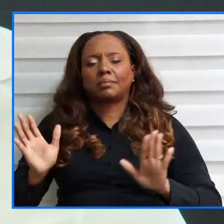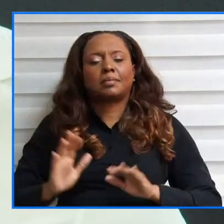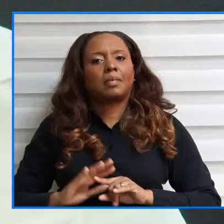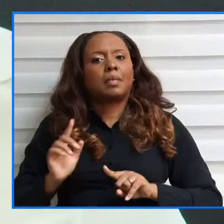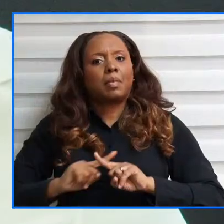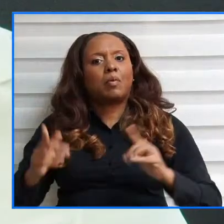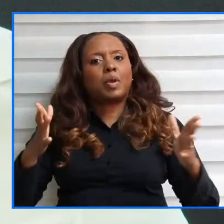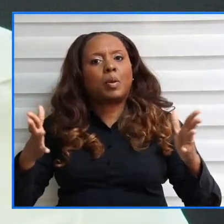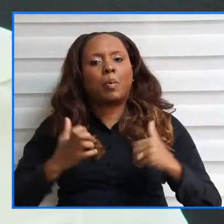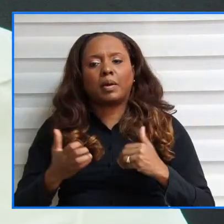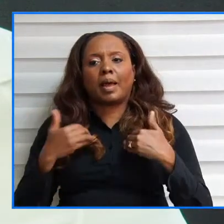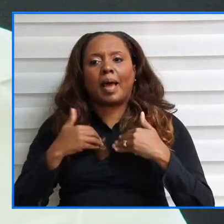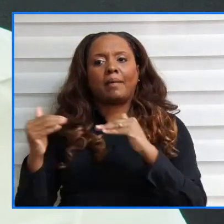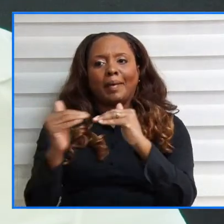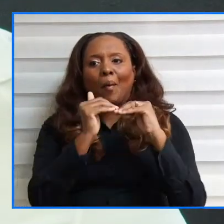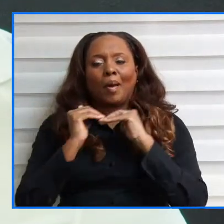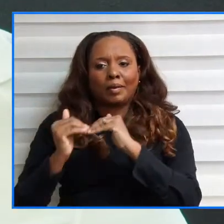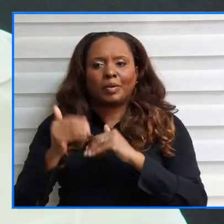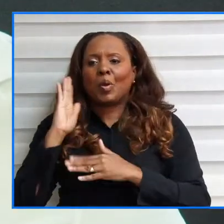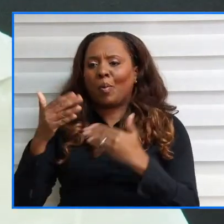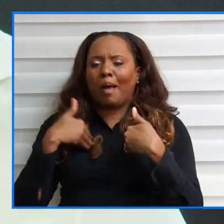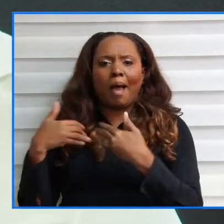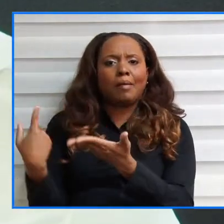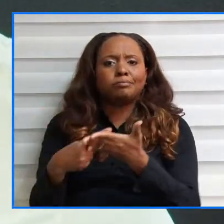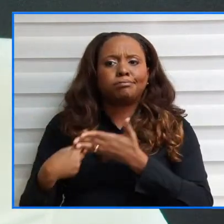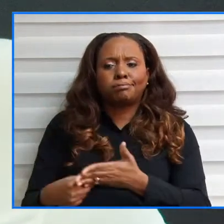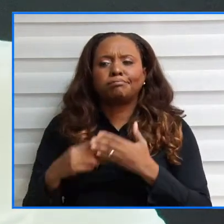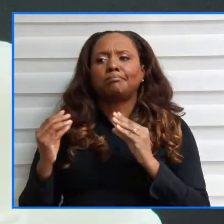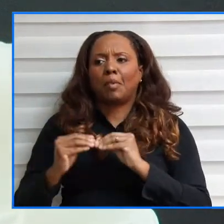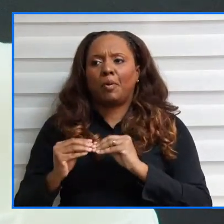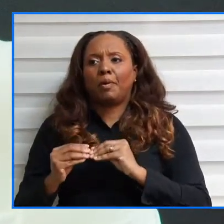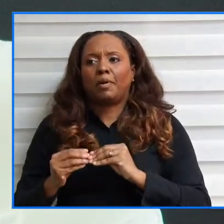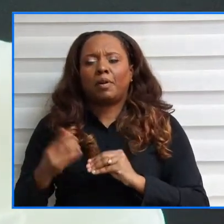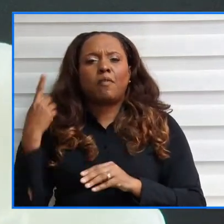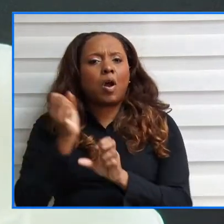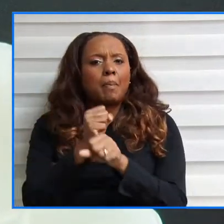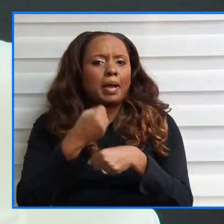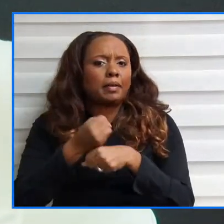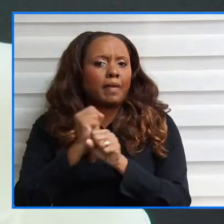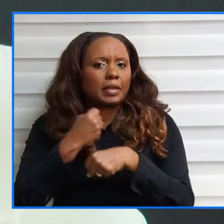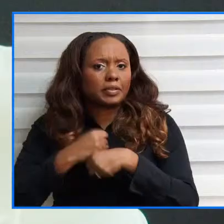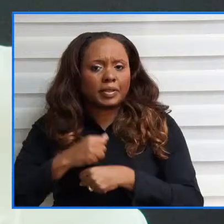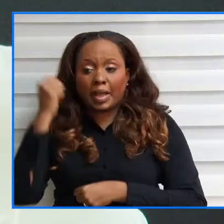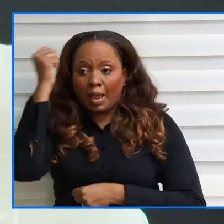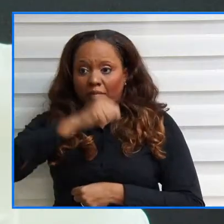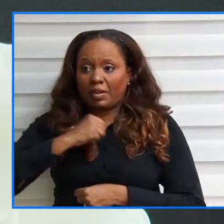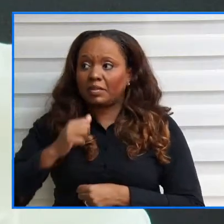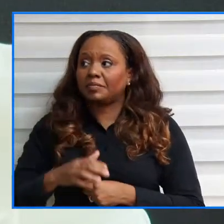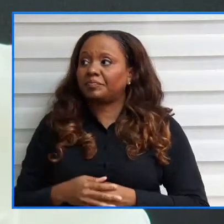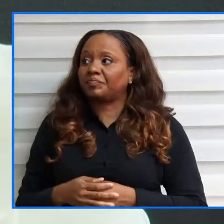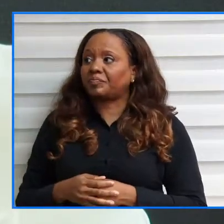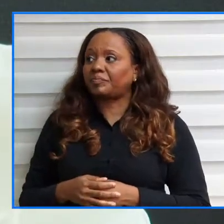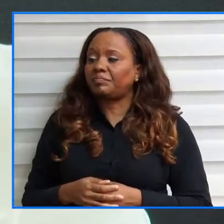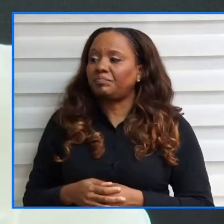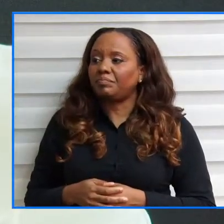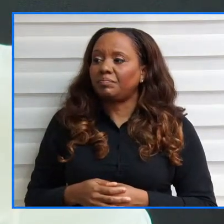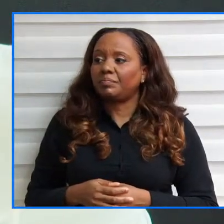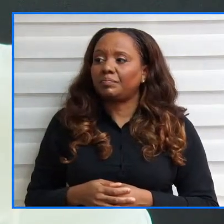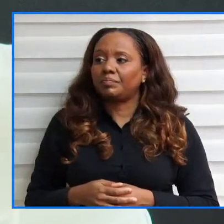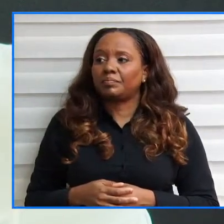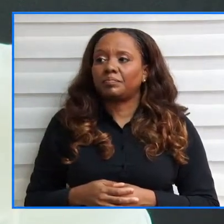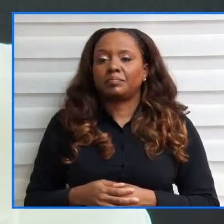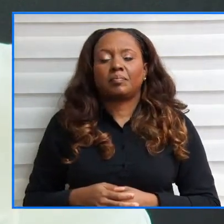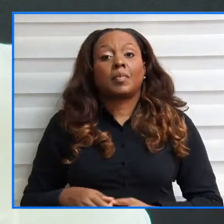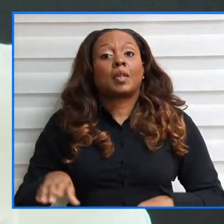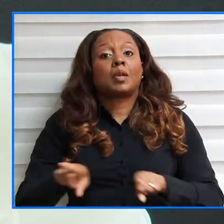go to have those conversations. In addition to that, Rwanda has a number, and His Excellency can speak to it, universities